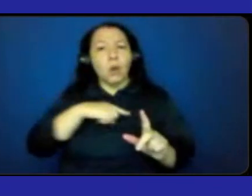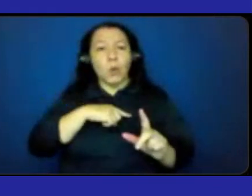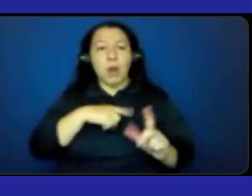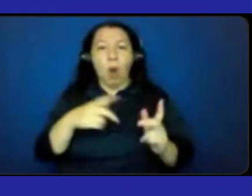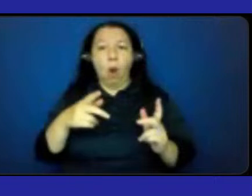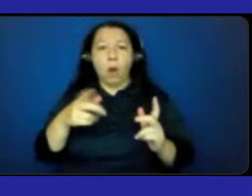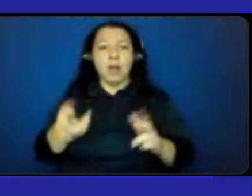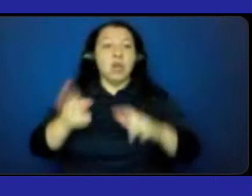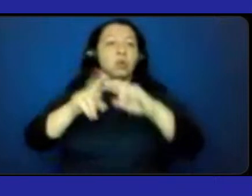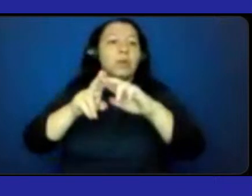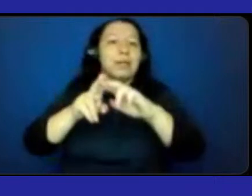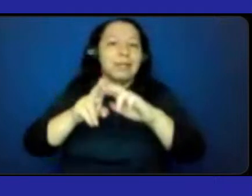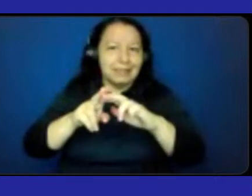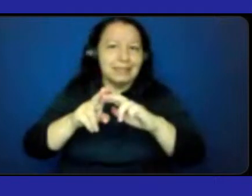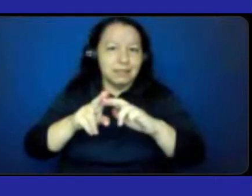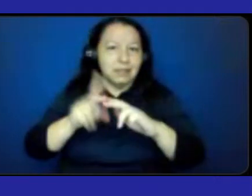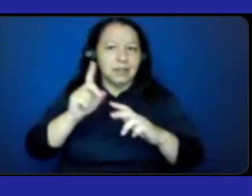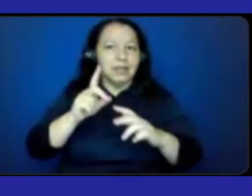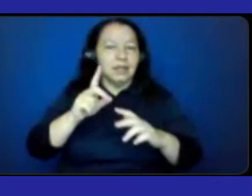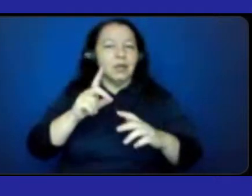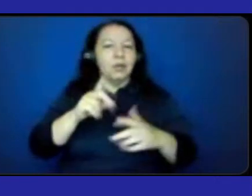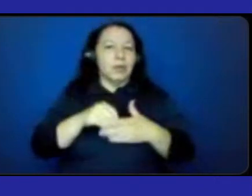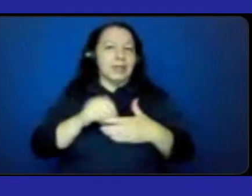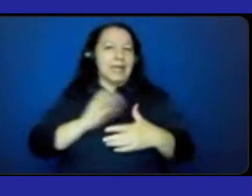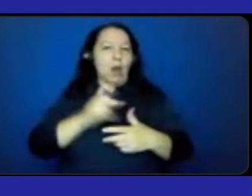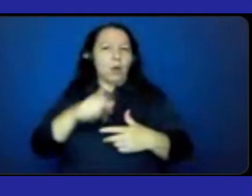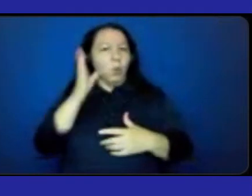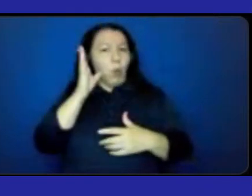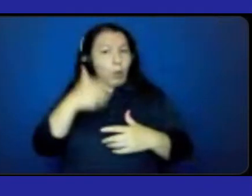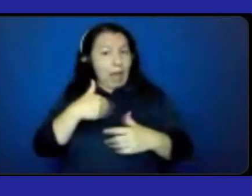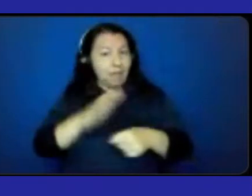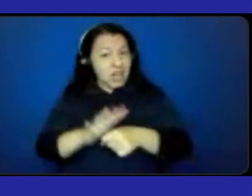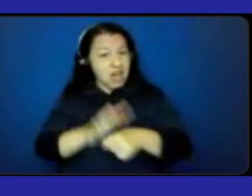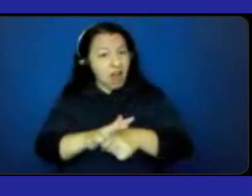up, will we have enough capacity at each